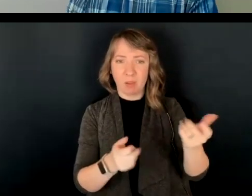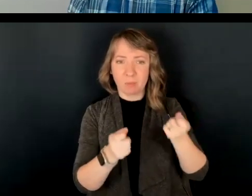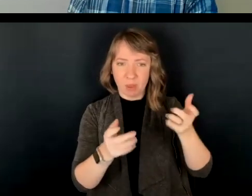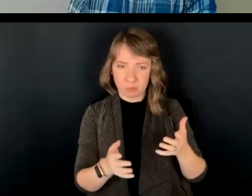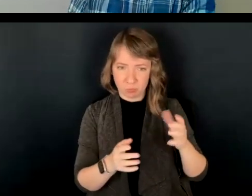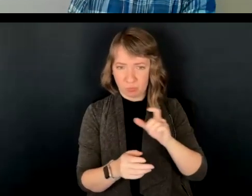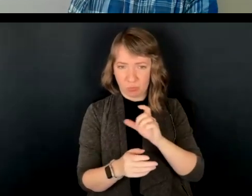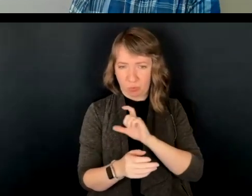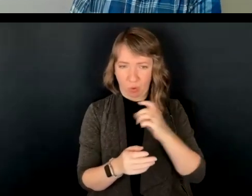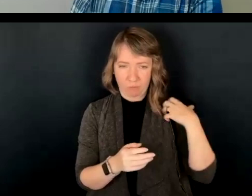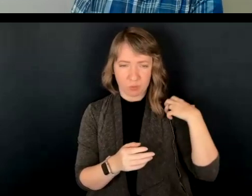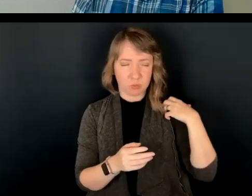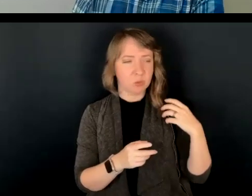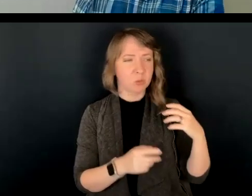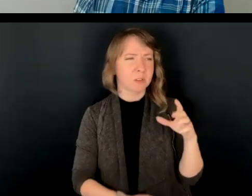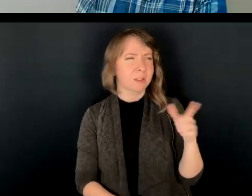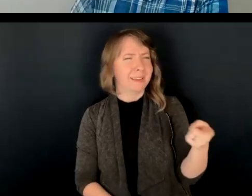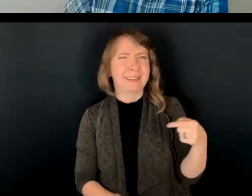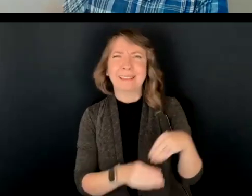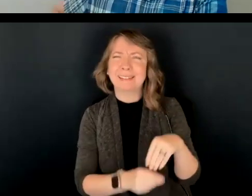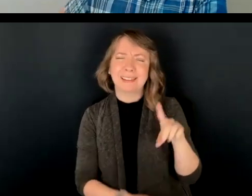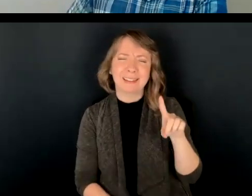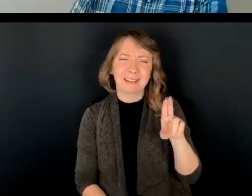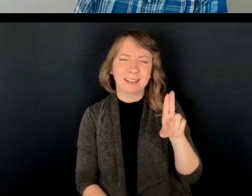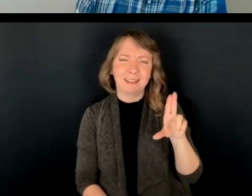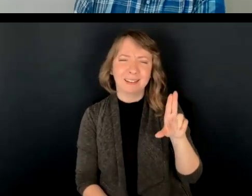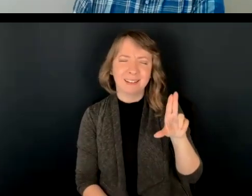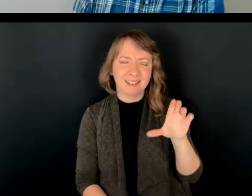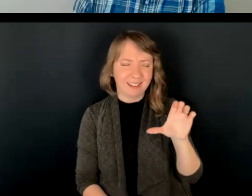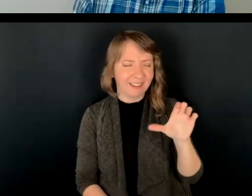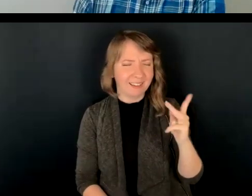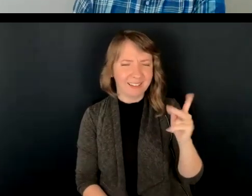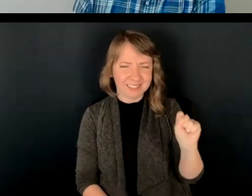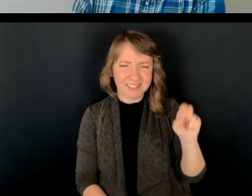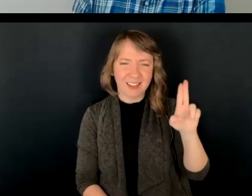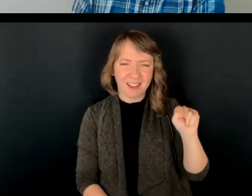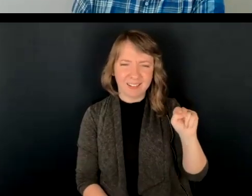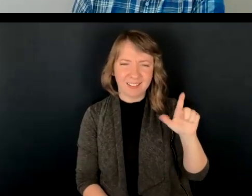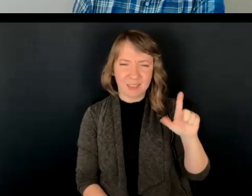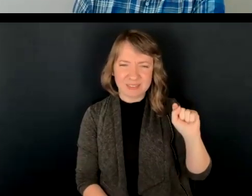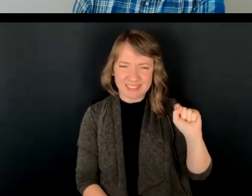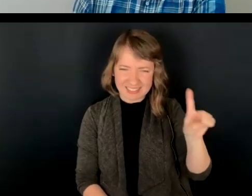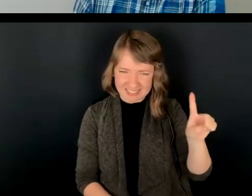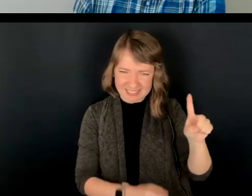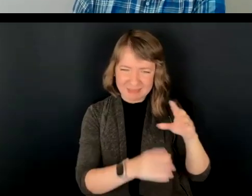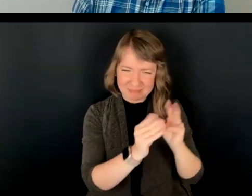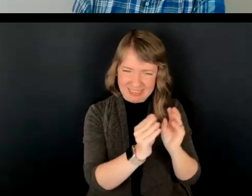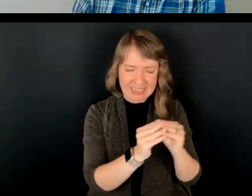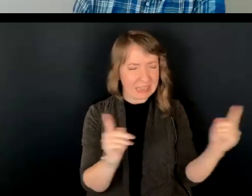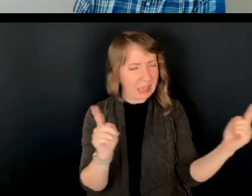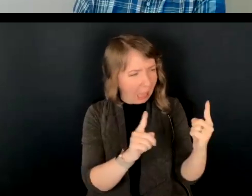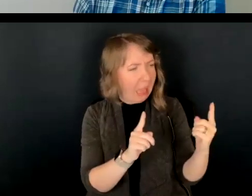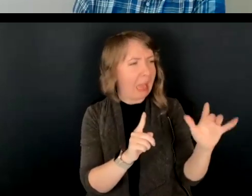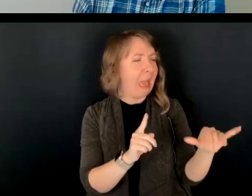Ducks Unlimited meeting that they were both at and said, hey, what do we got to do to make